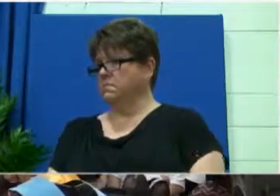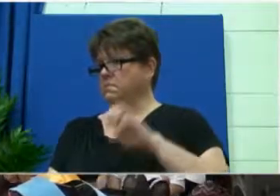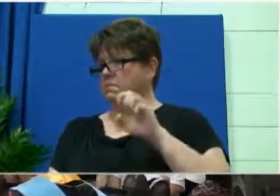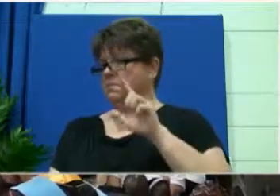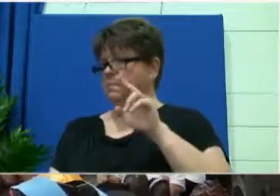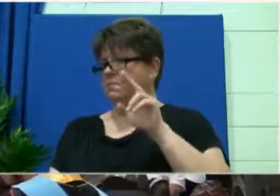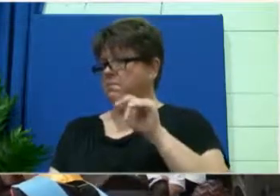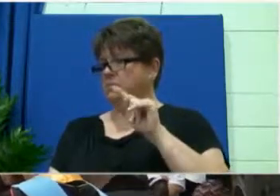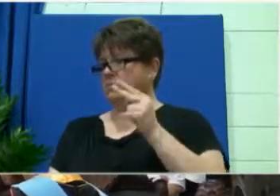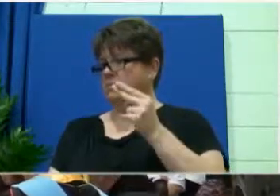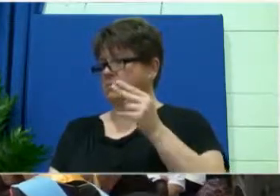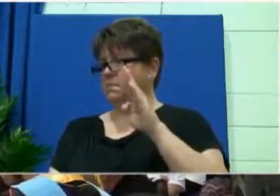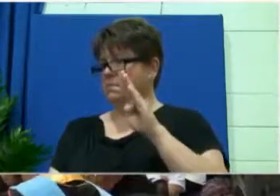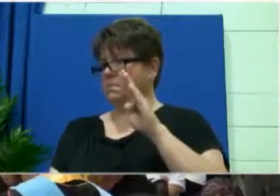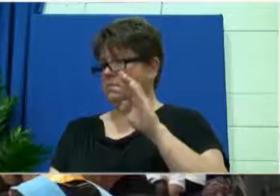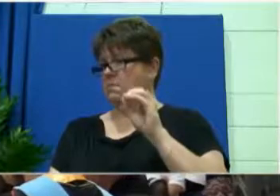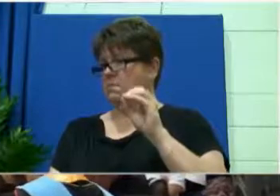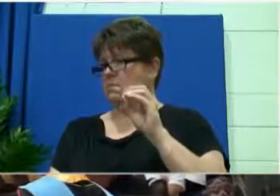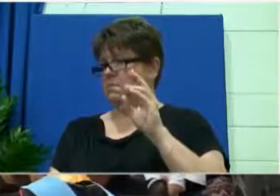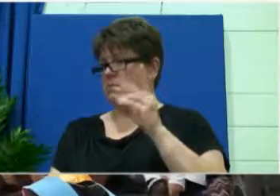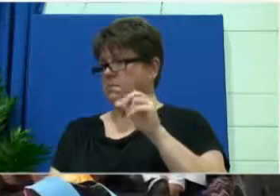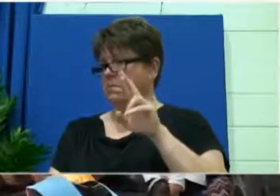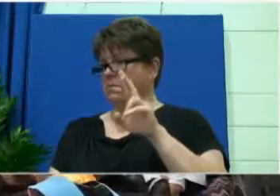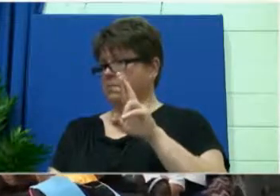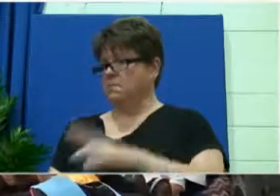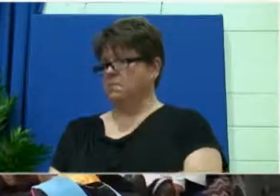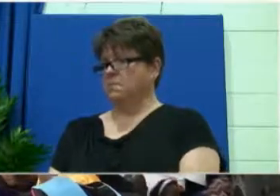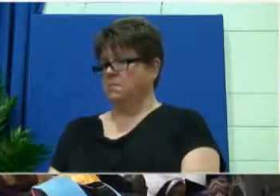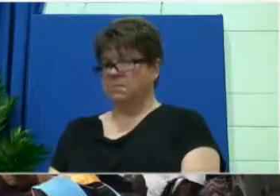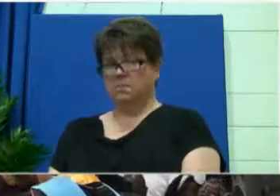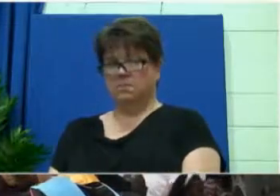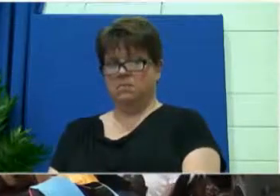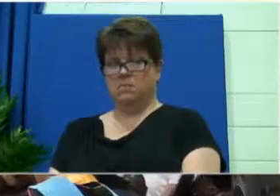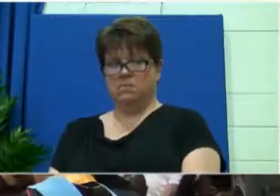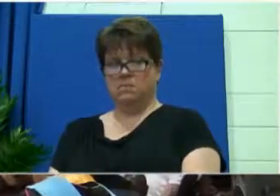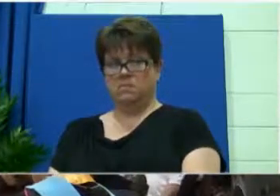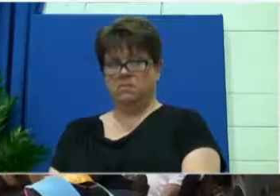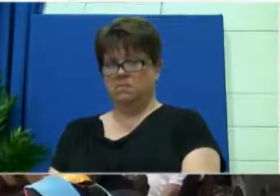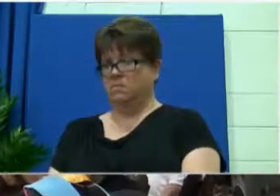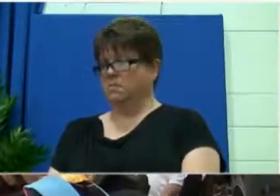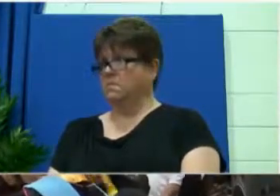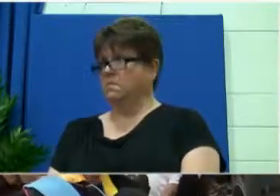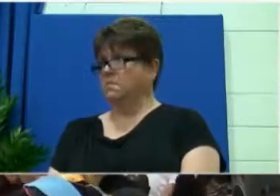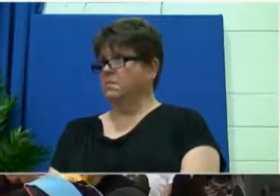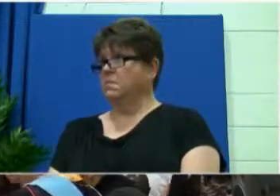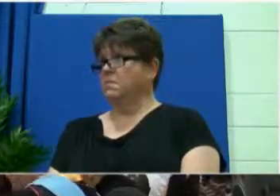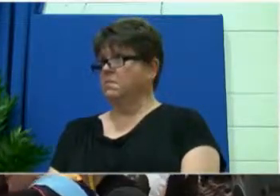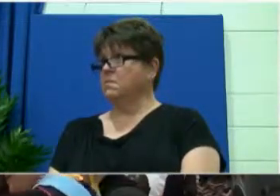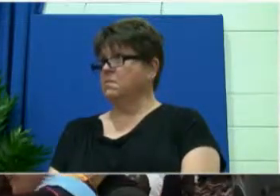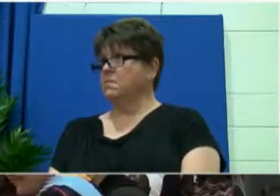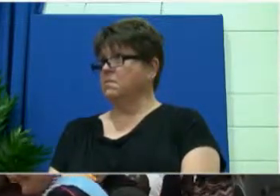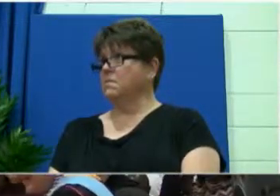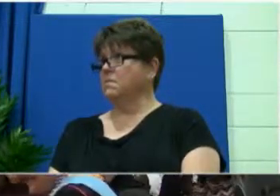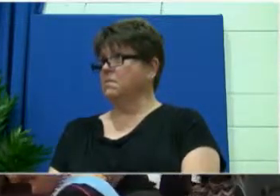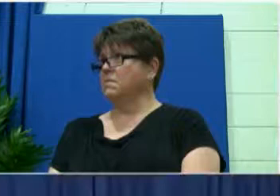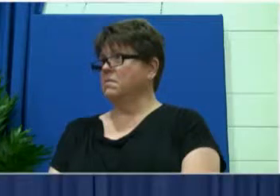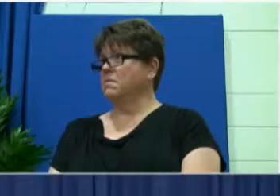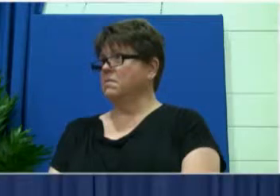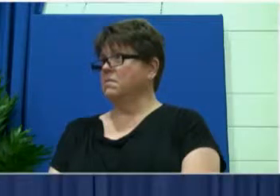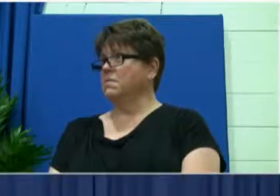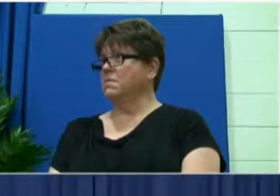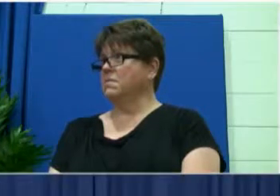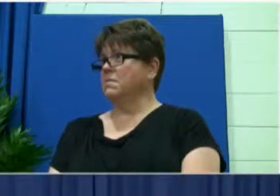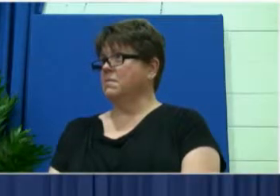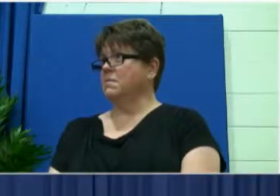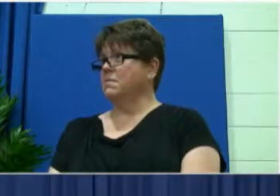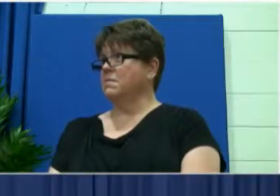Elizabeth Caroline Boozer, Associate in Applied Science and Accounting, whose diploma will be presented by Malia Boozer, her mother, and the